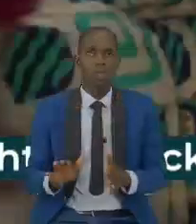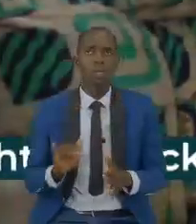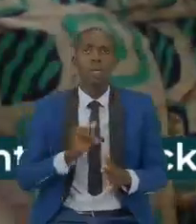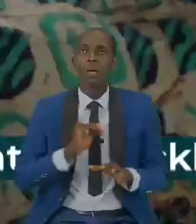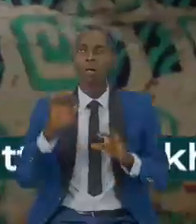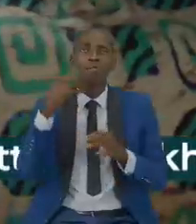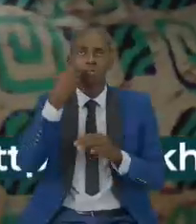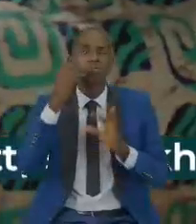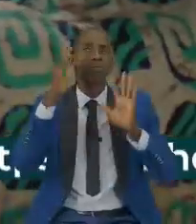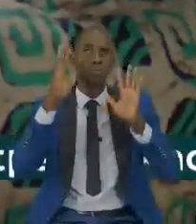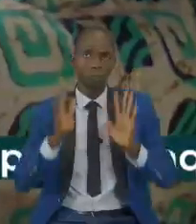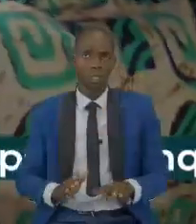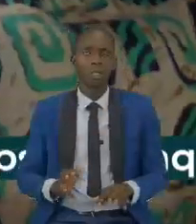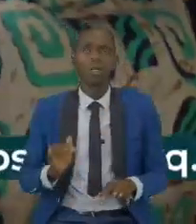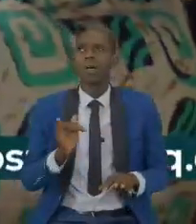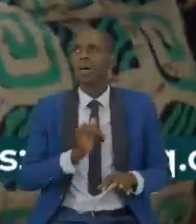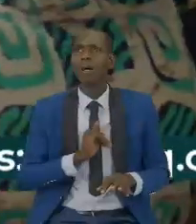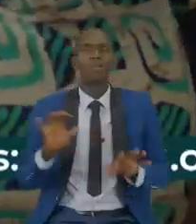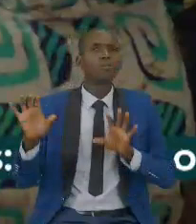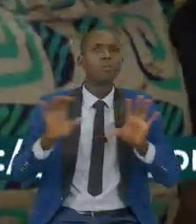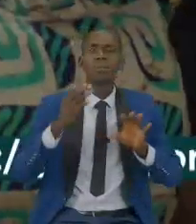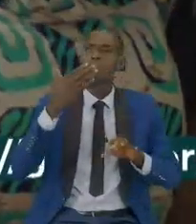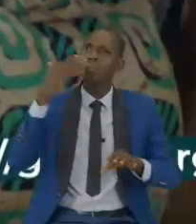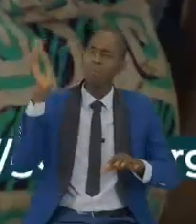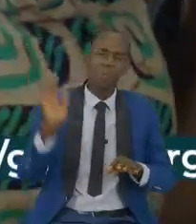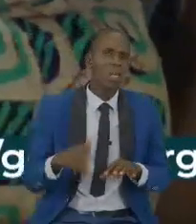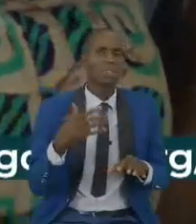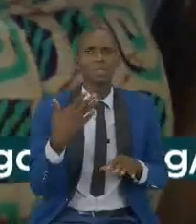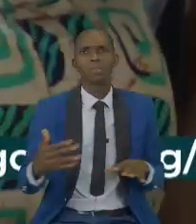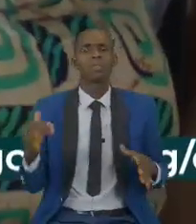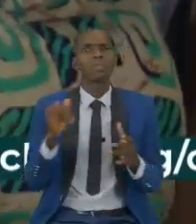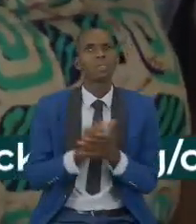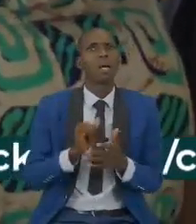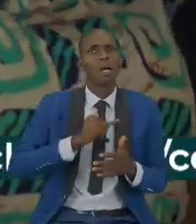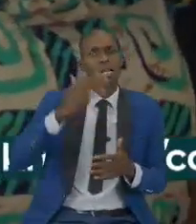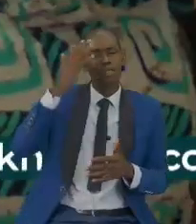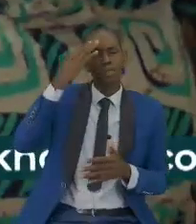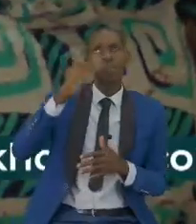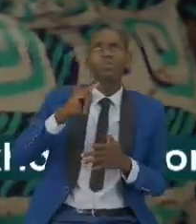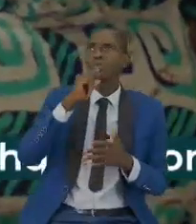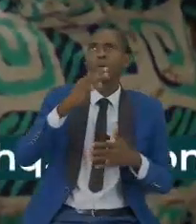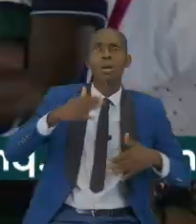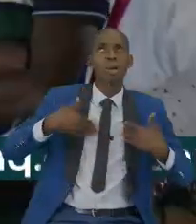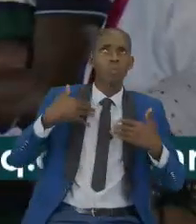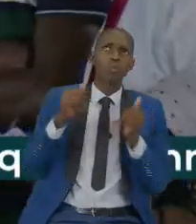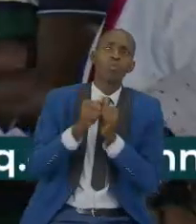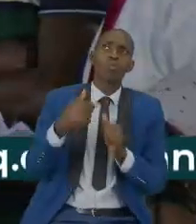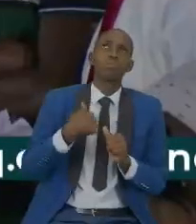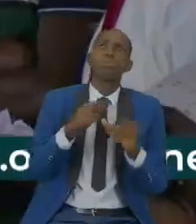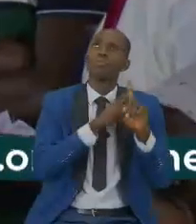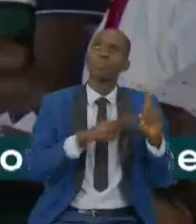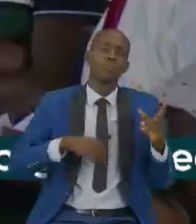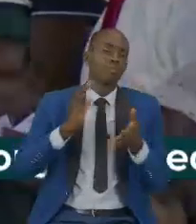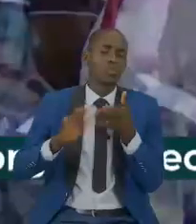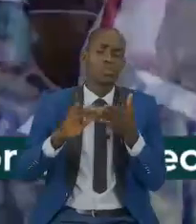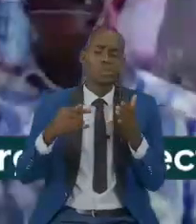and go to the eternal furnace of fire that burns forever and ever. Tell the